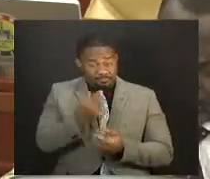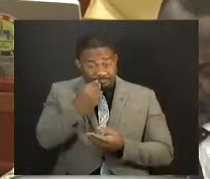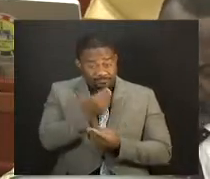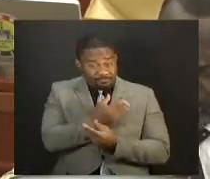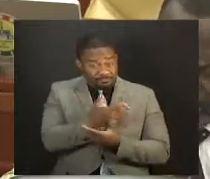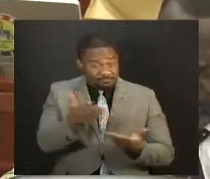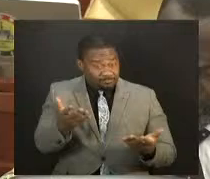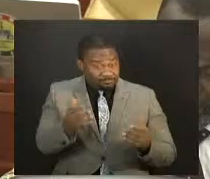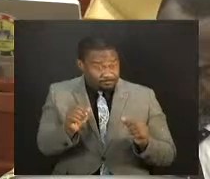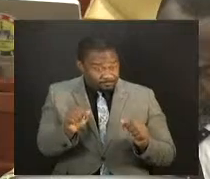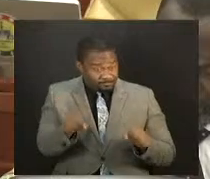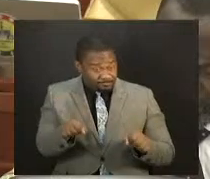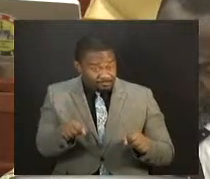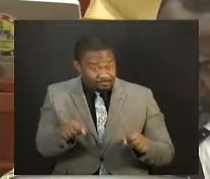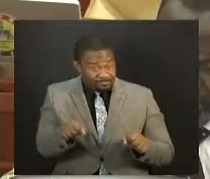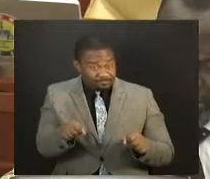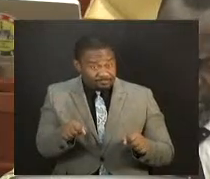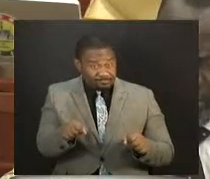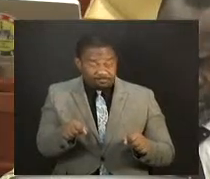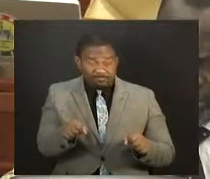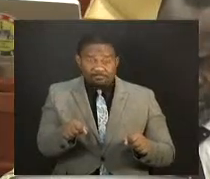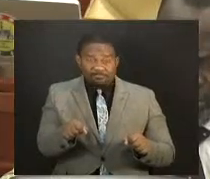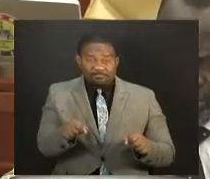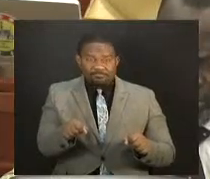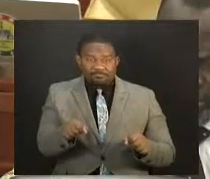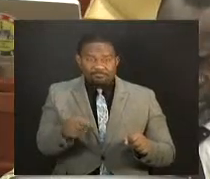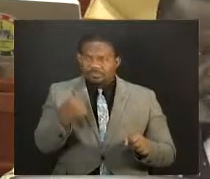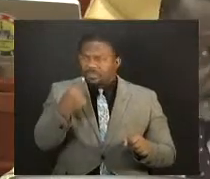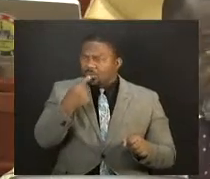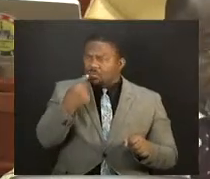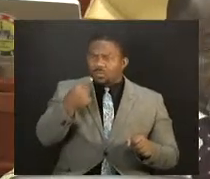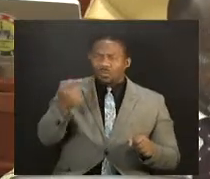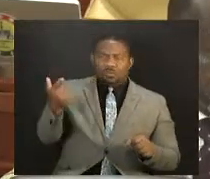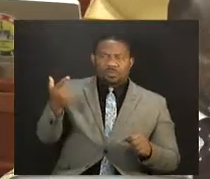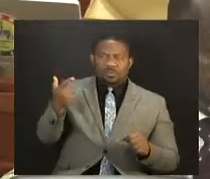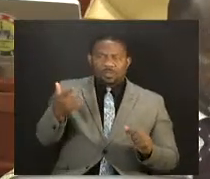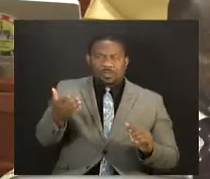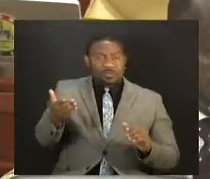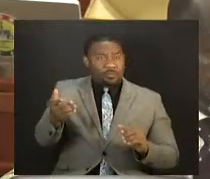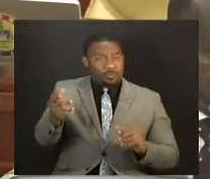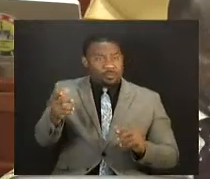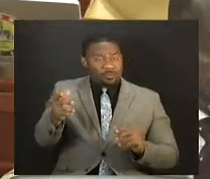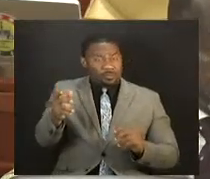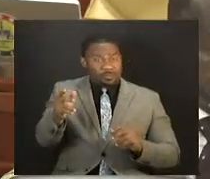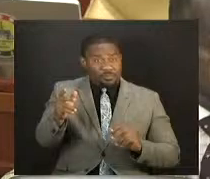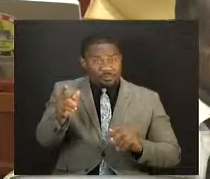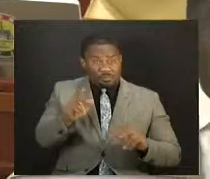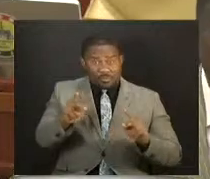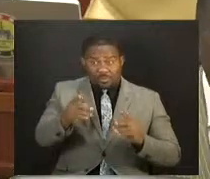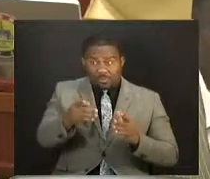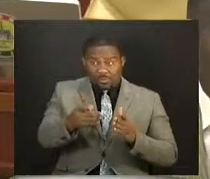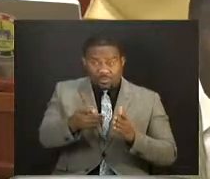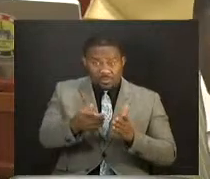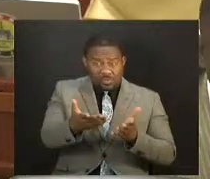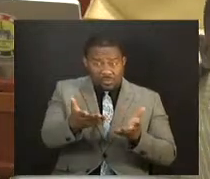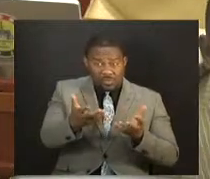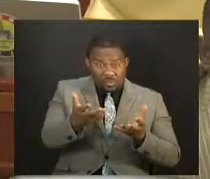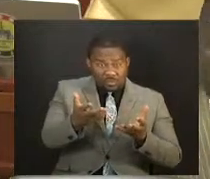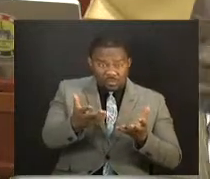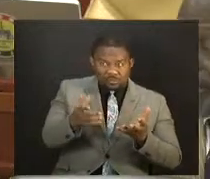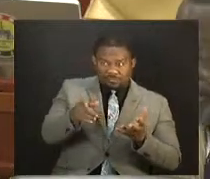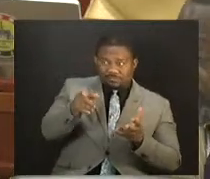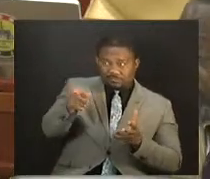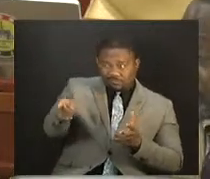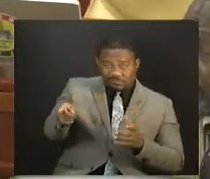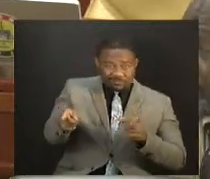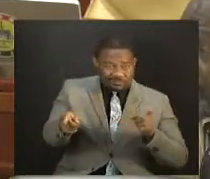the second lowest or the lowest bidder per the evaluation report? There were other bidders. What were they saying?